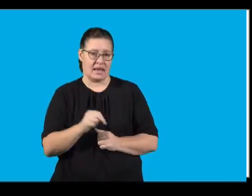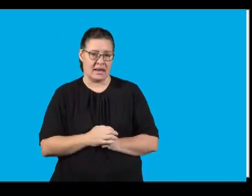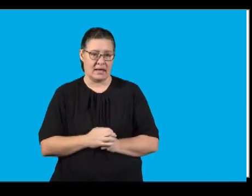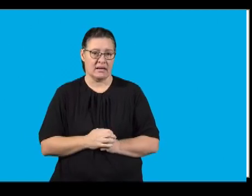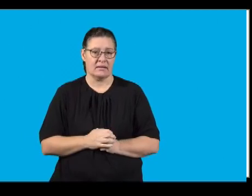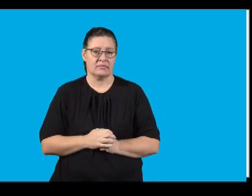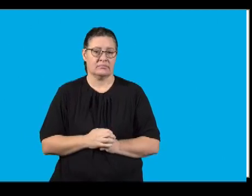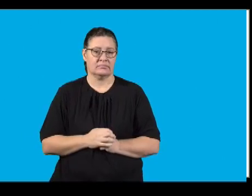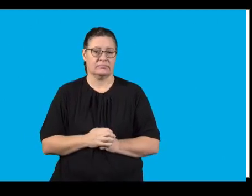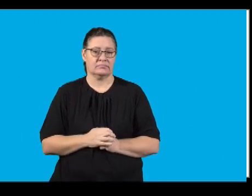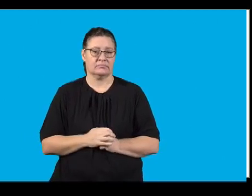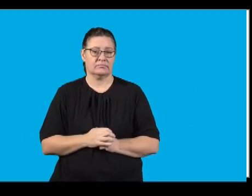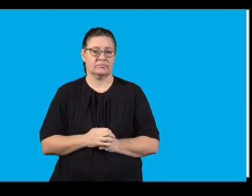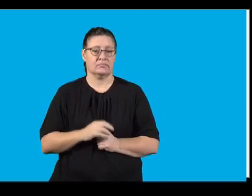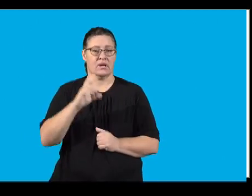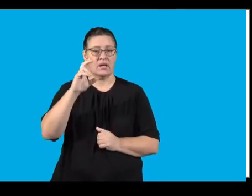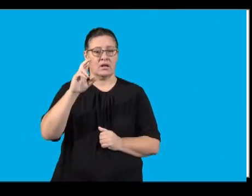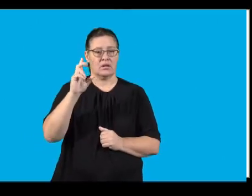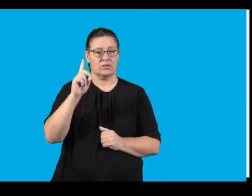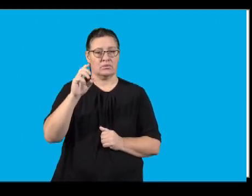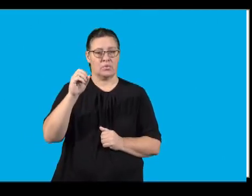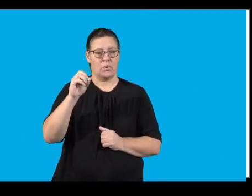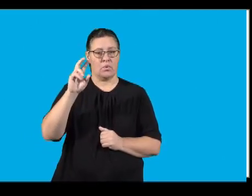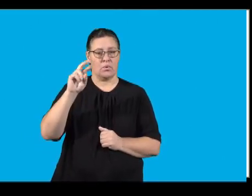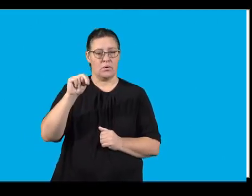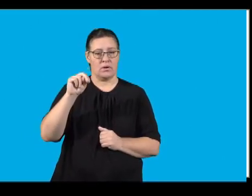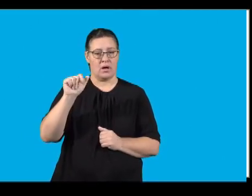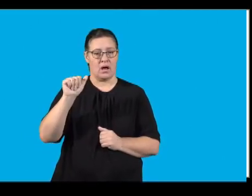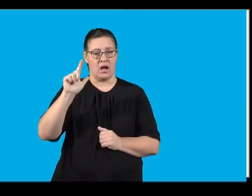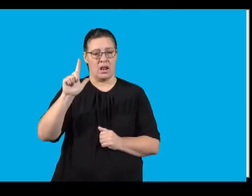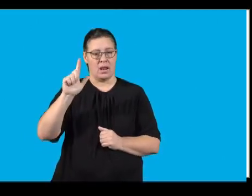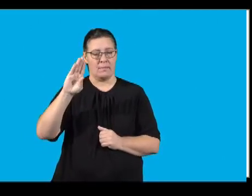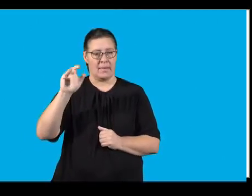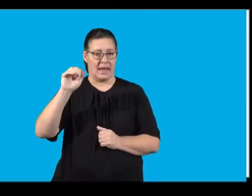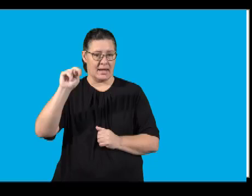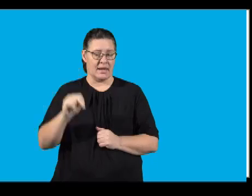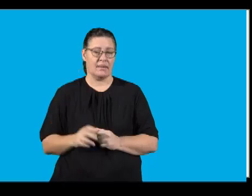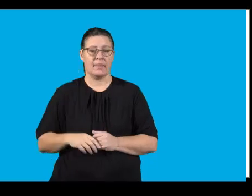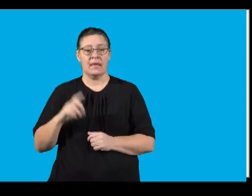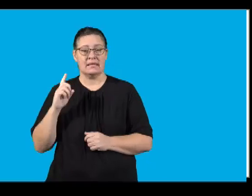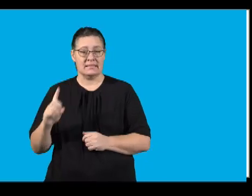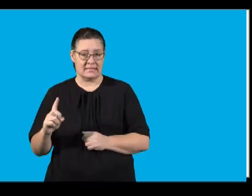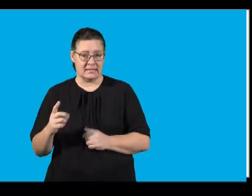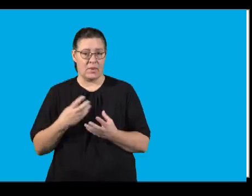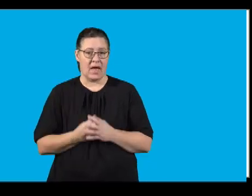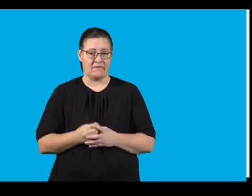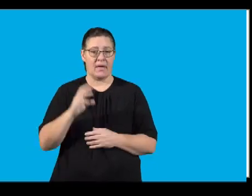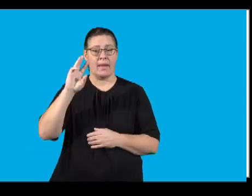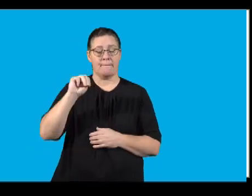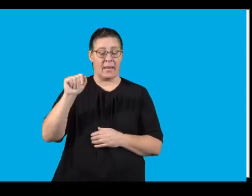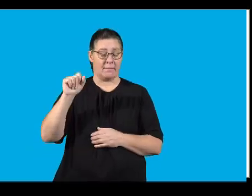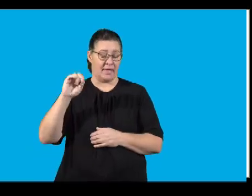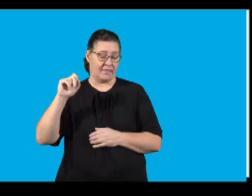and in this case it is Donalbain, all right? So let me just give you ticks there for responding correctly. Then in D, we